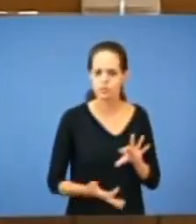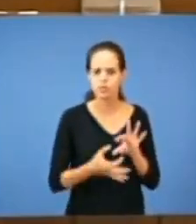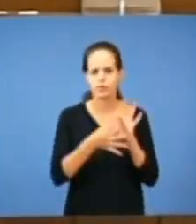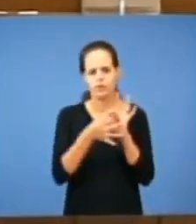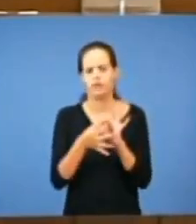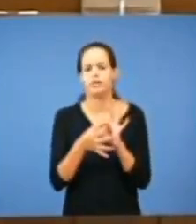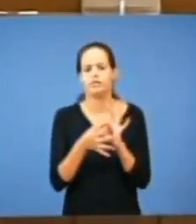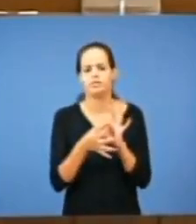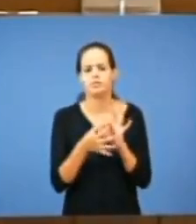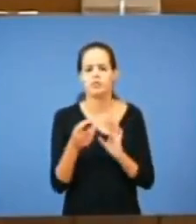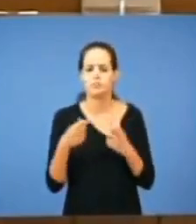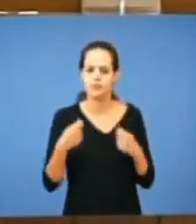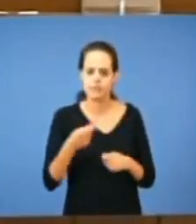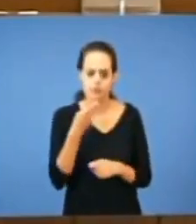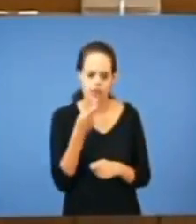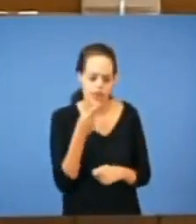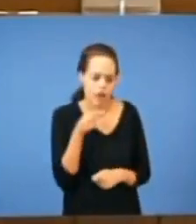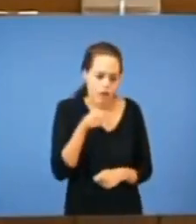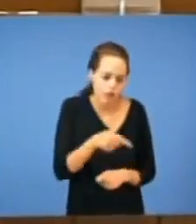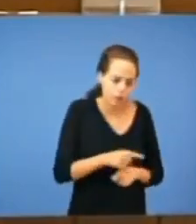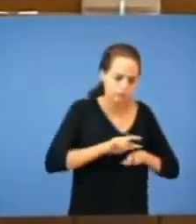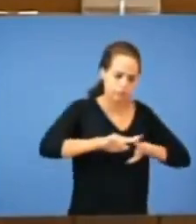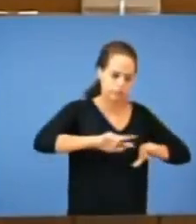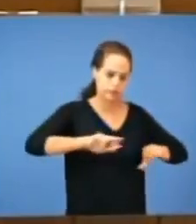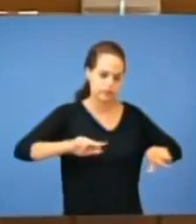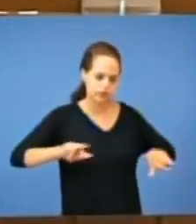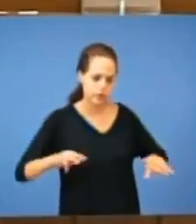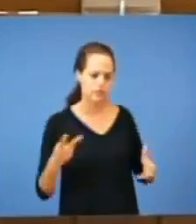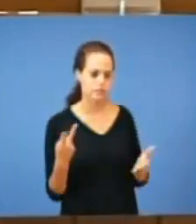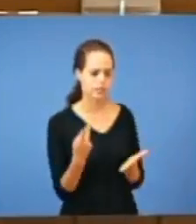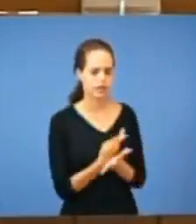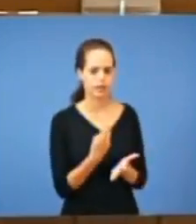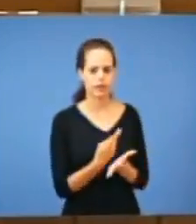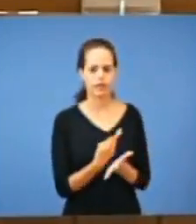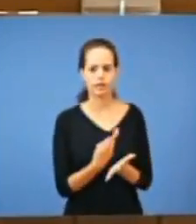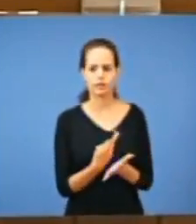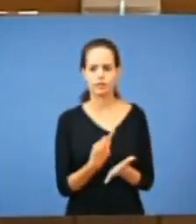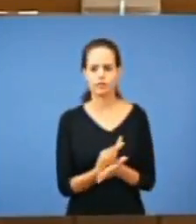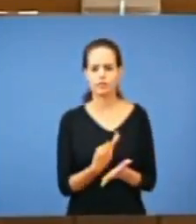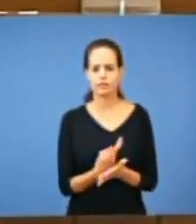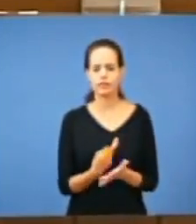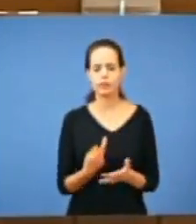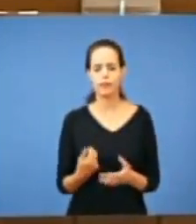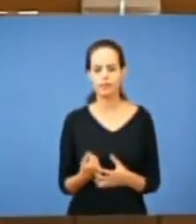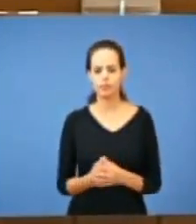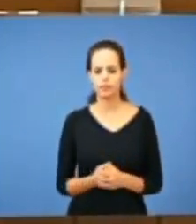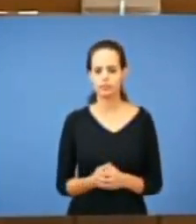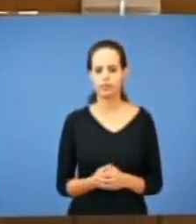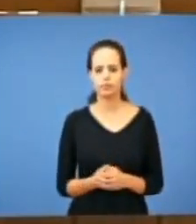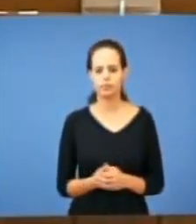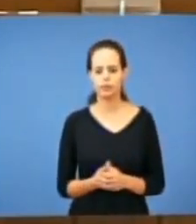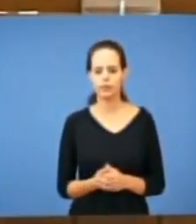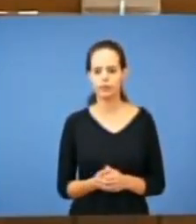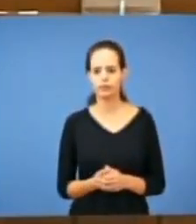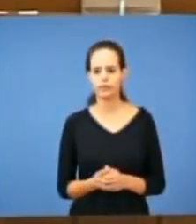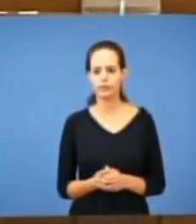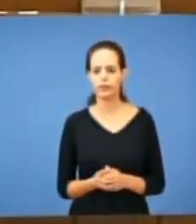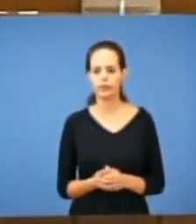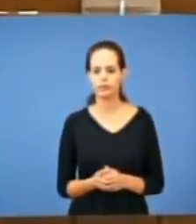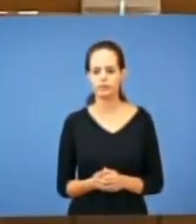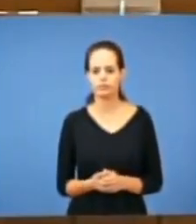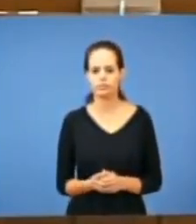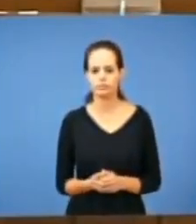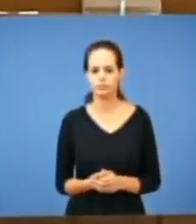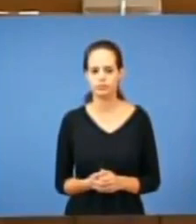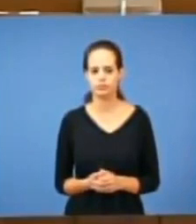a church, not be uninformed. Maybe 20, 30, it doesn't matter how many